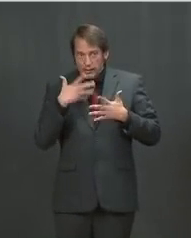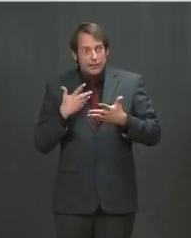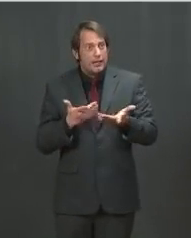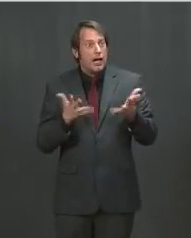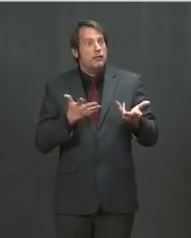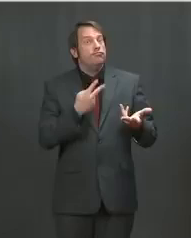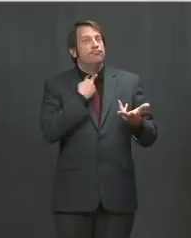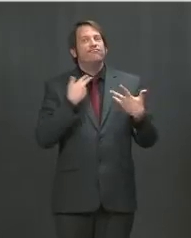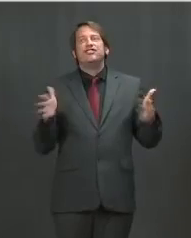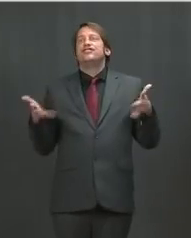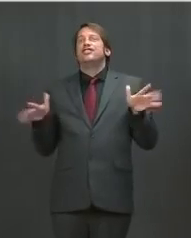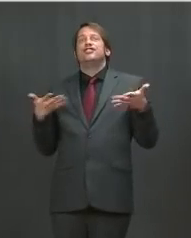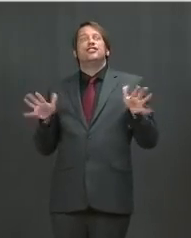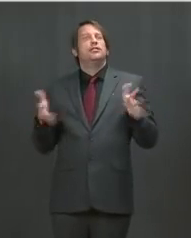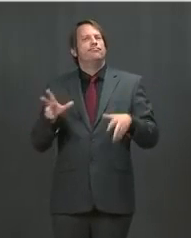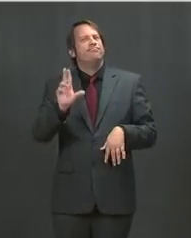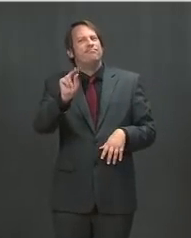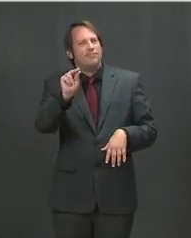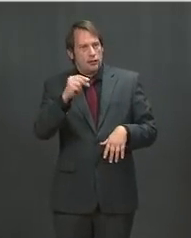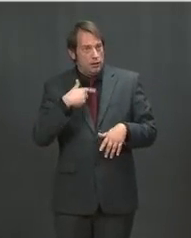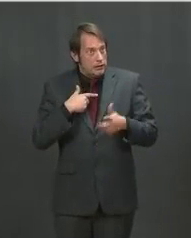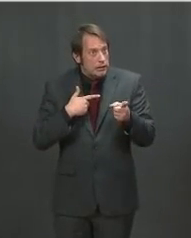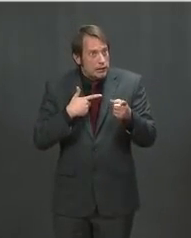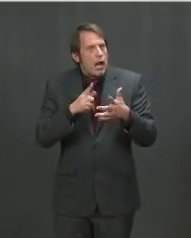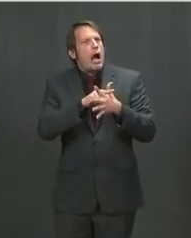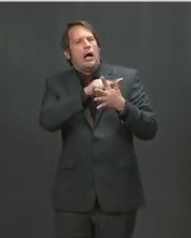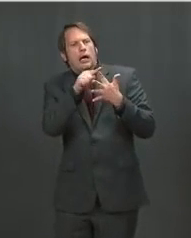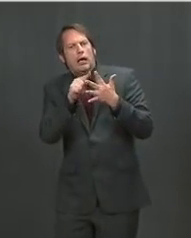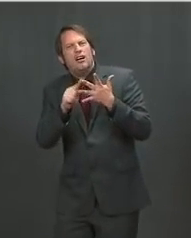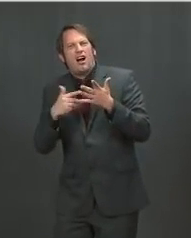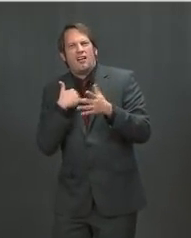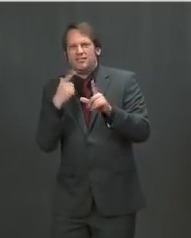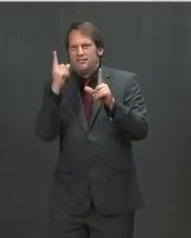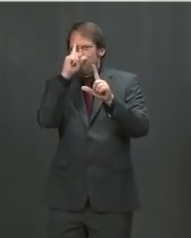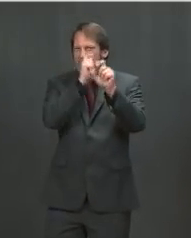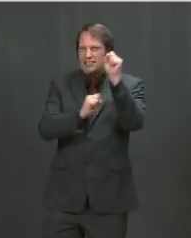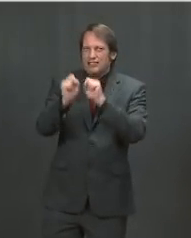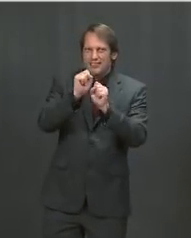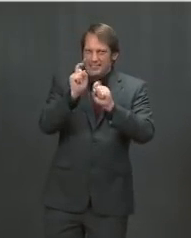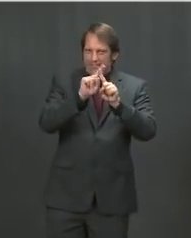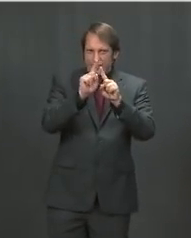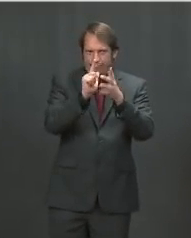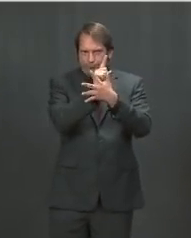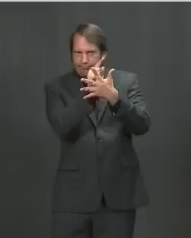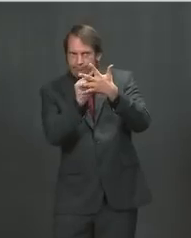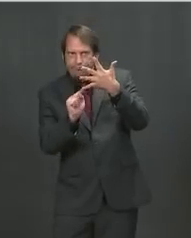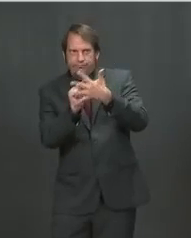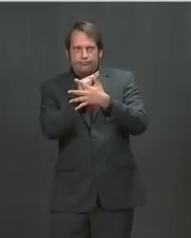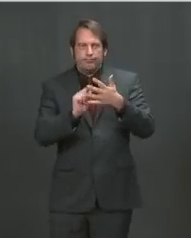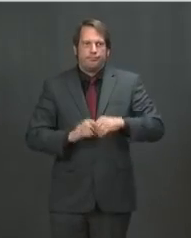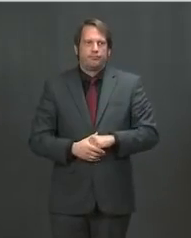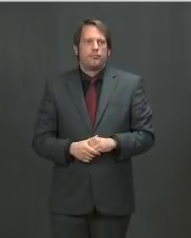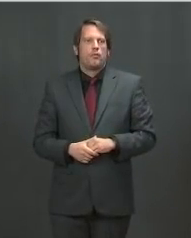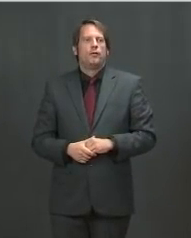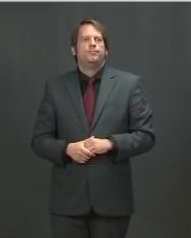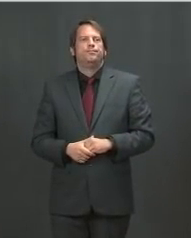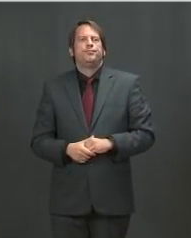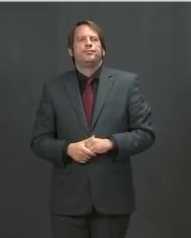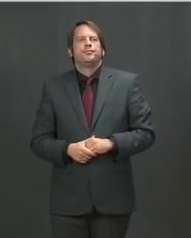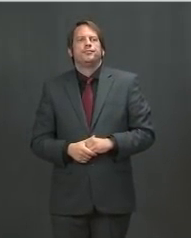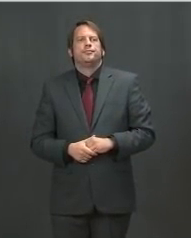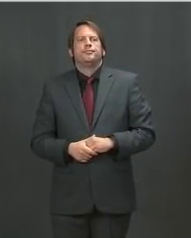tool. There are a menu of things, including staff, personnel, therapeutics,